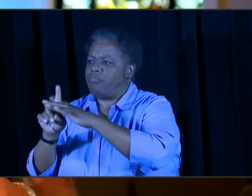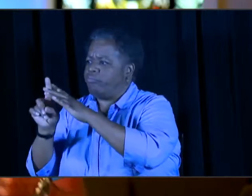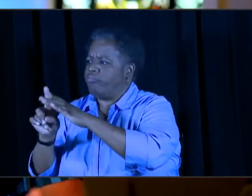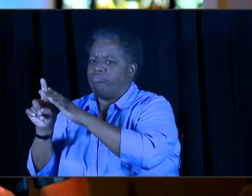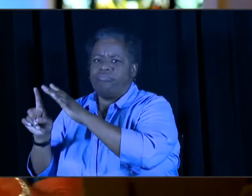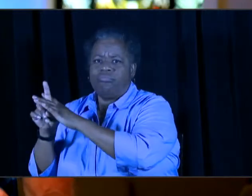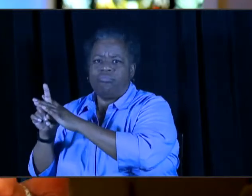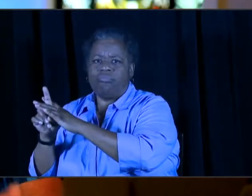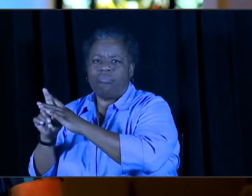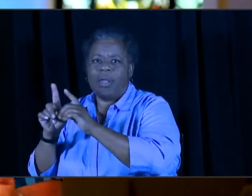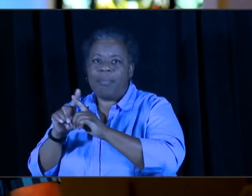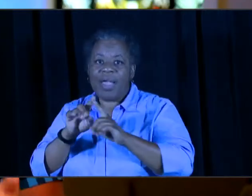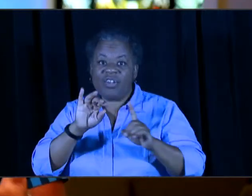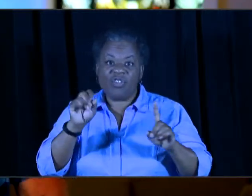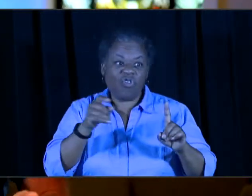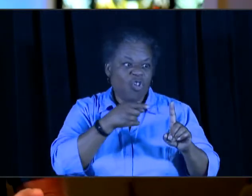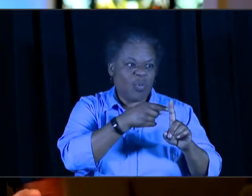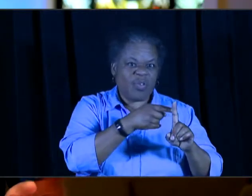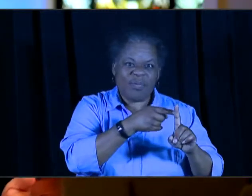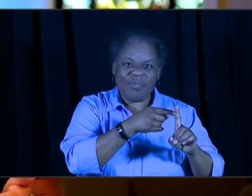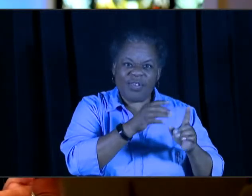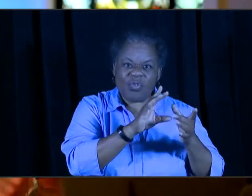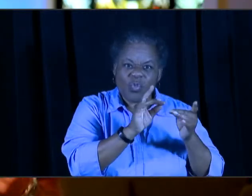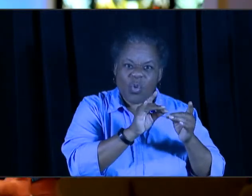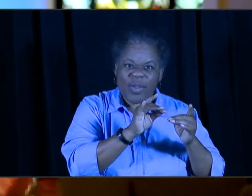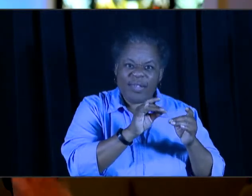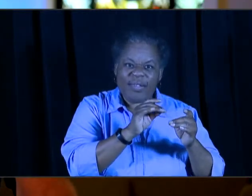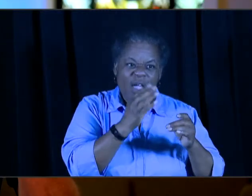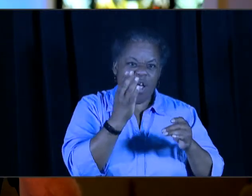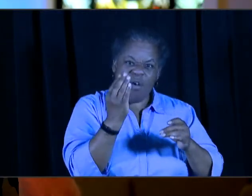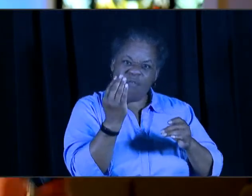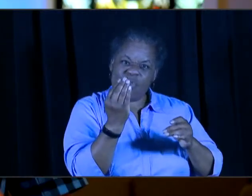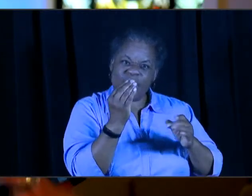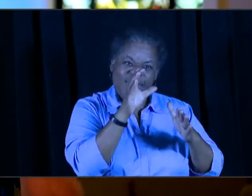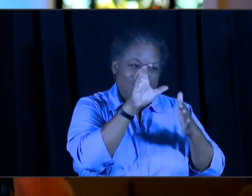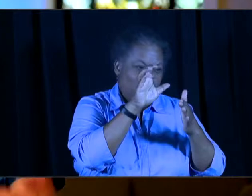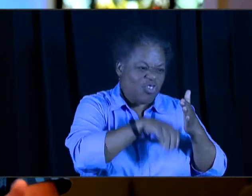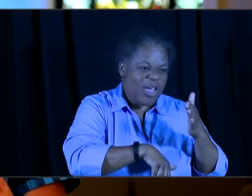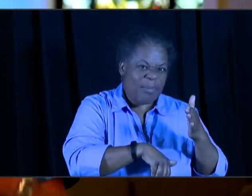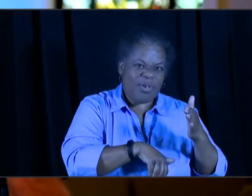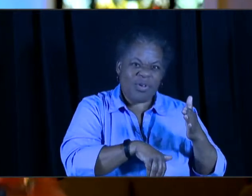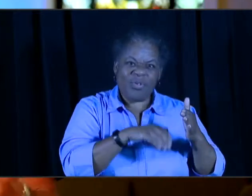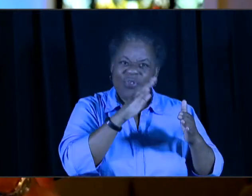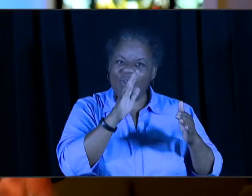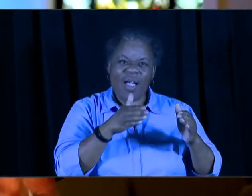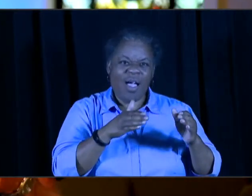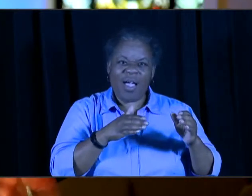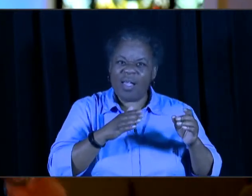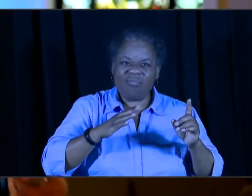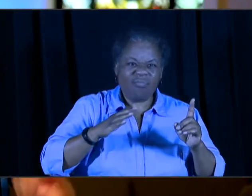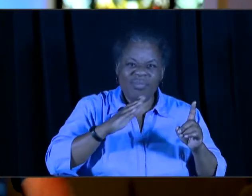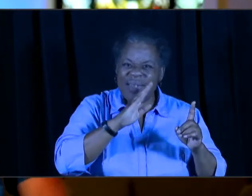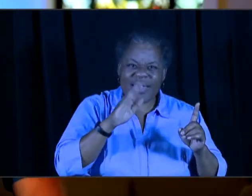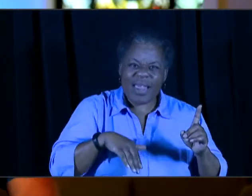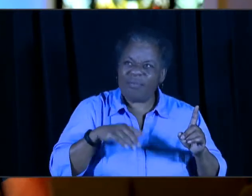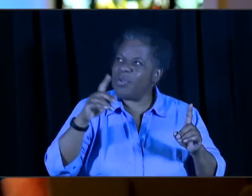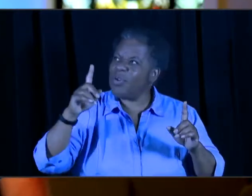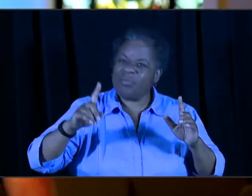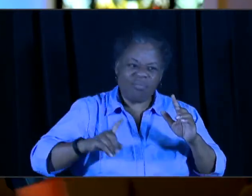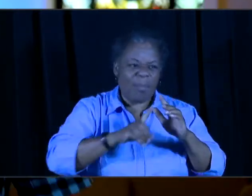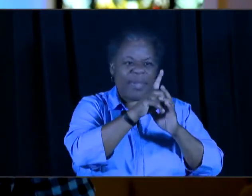But not once in 14 chapters does God directly appear to or speak to